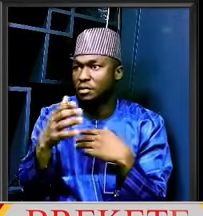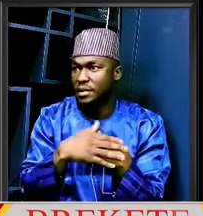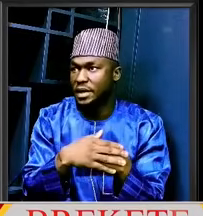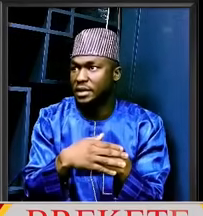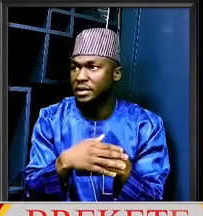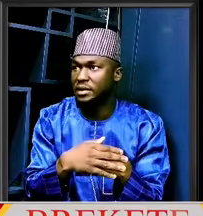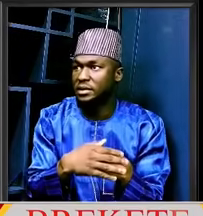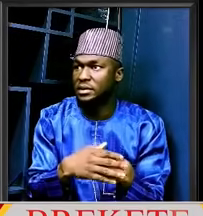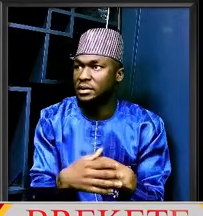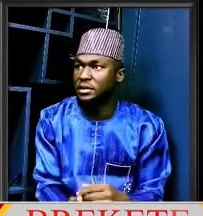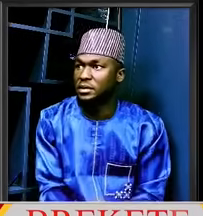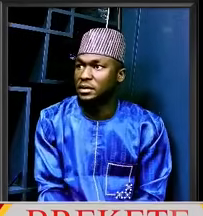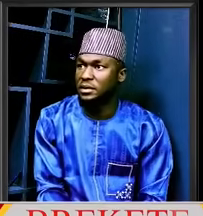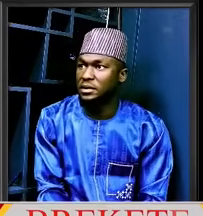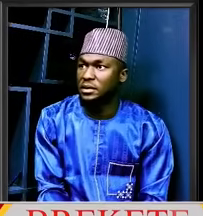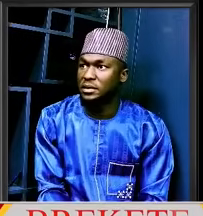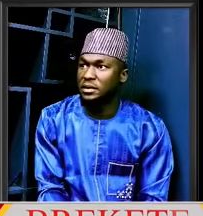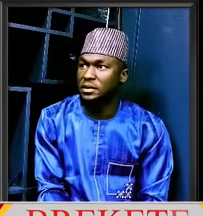Now then be this.